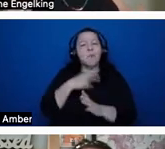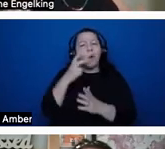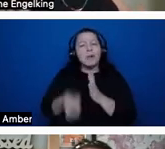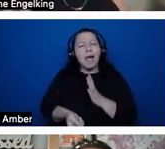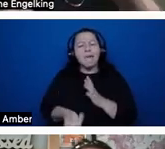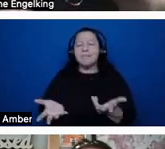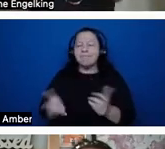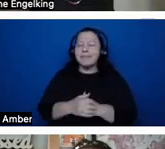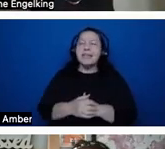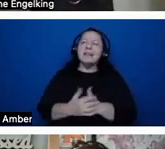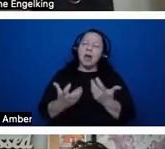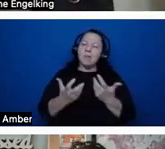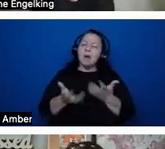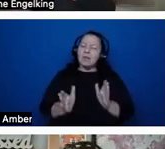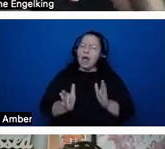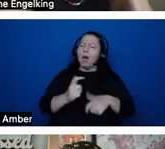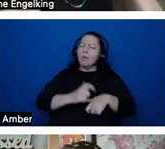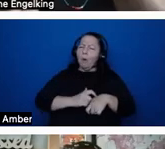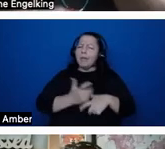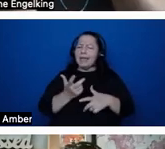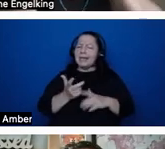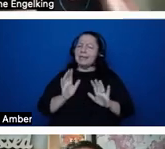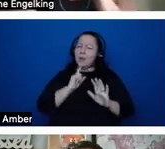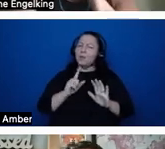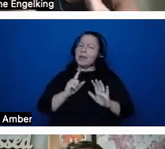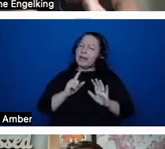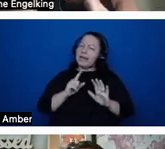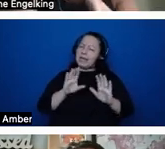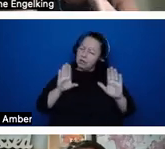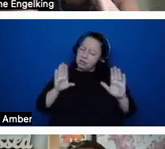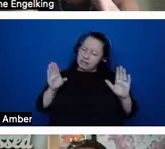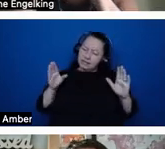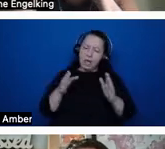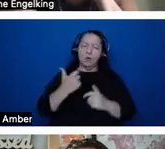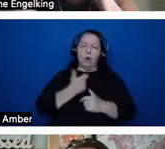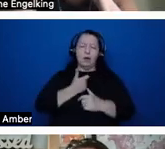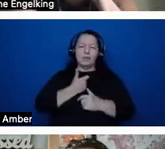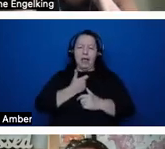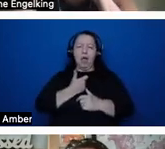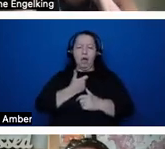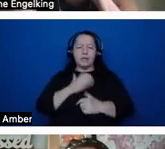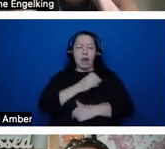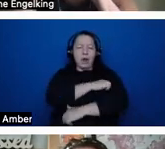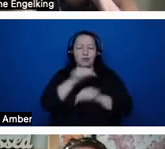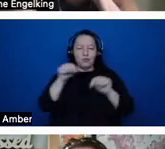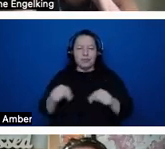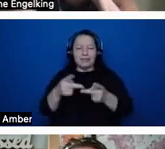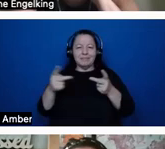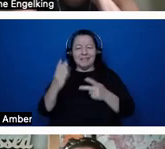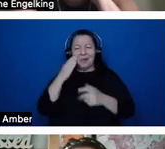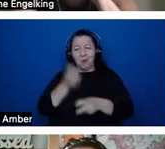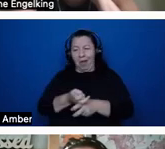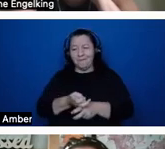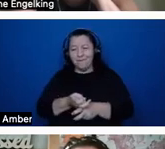to just take a minute and kind of get ourselves like centered into this space, which I know is hard for some folks because we are running our